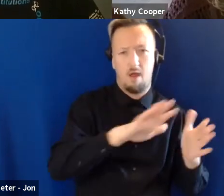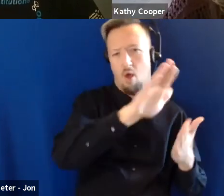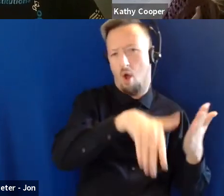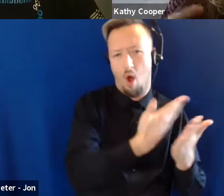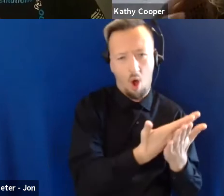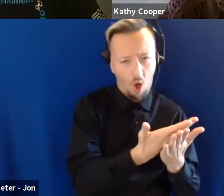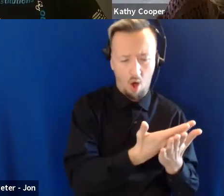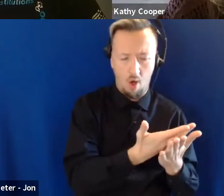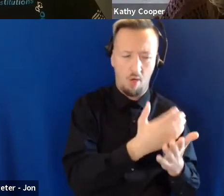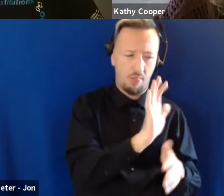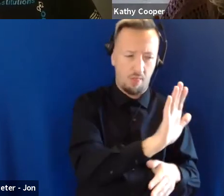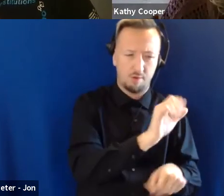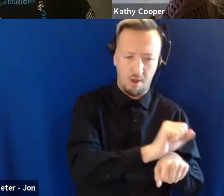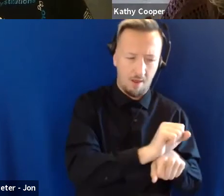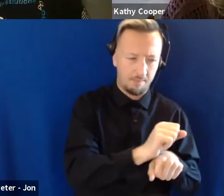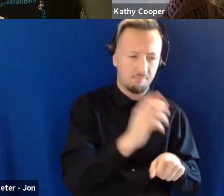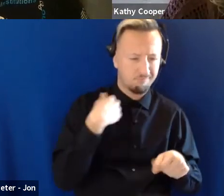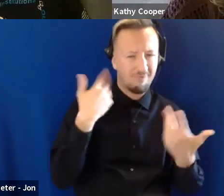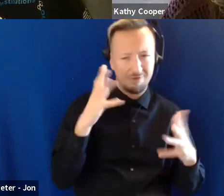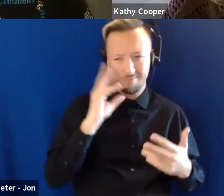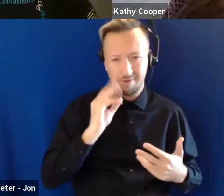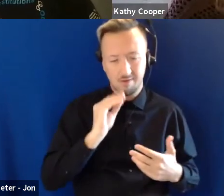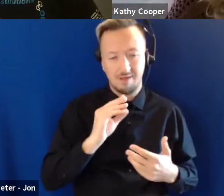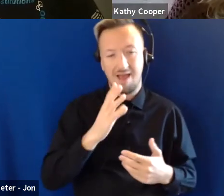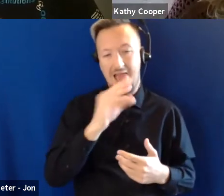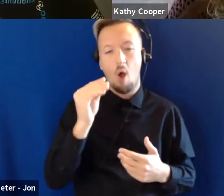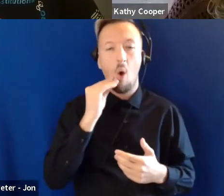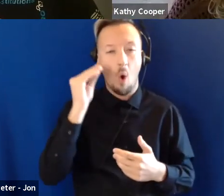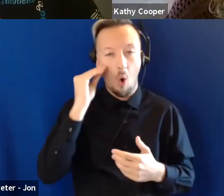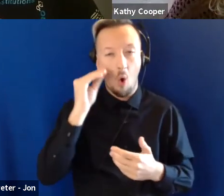community-based services, which is a big piece of what centers do. I